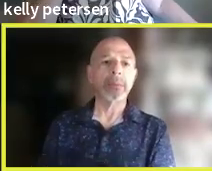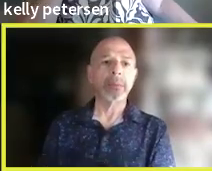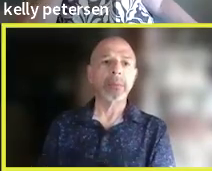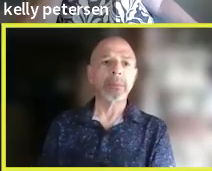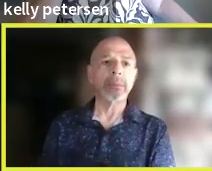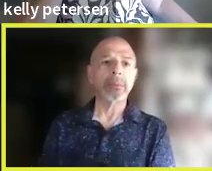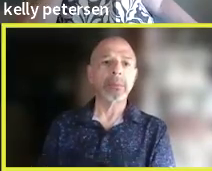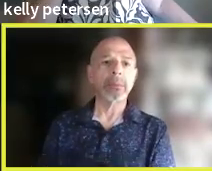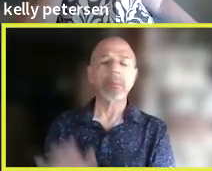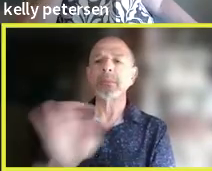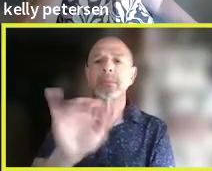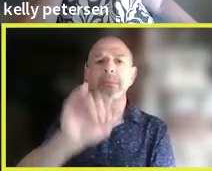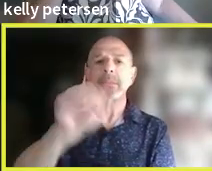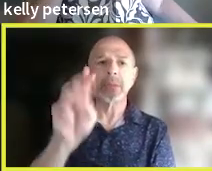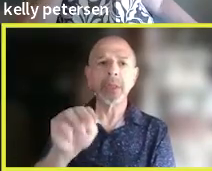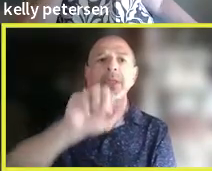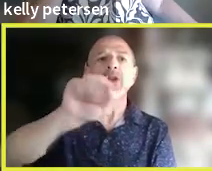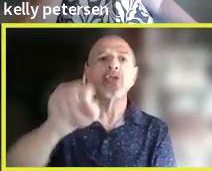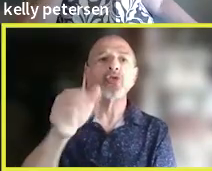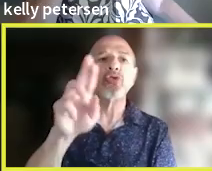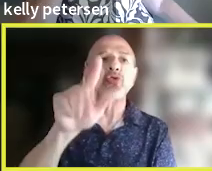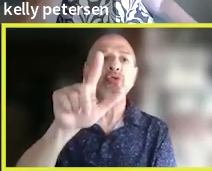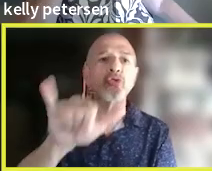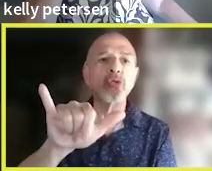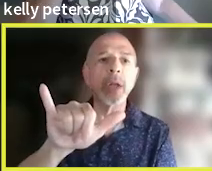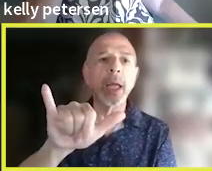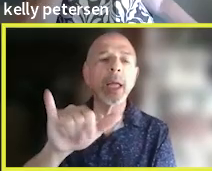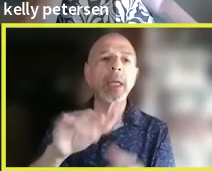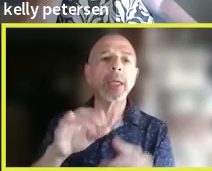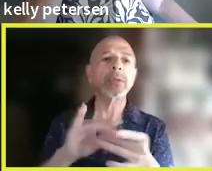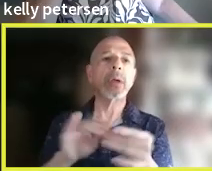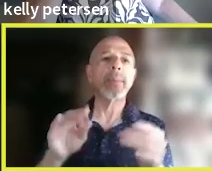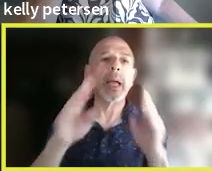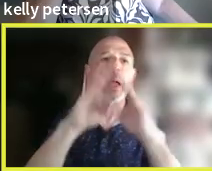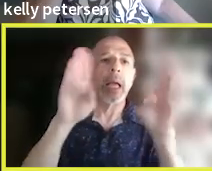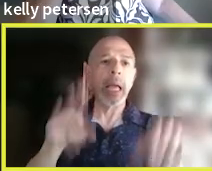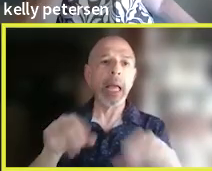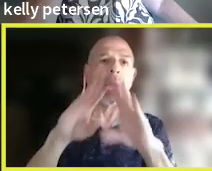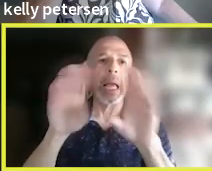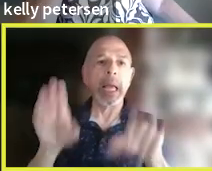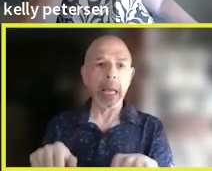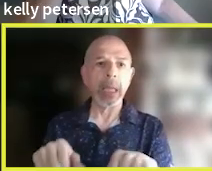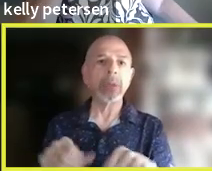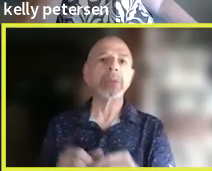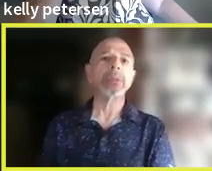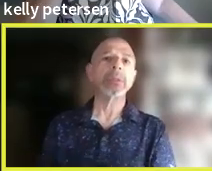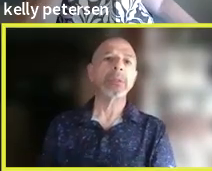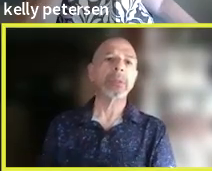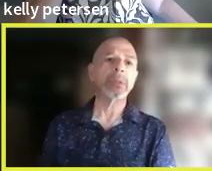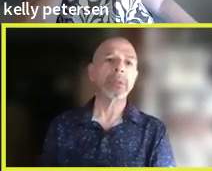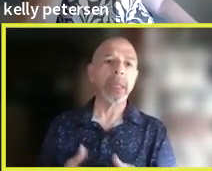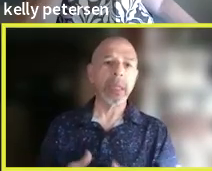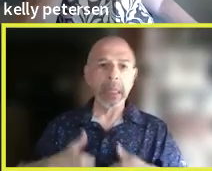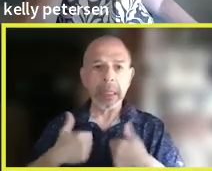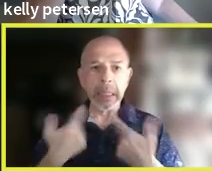different people come and talk about different housing options. And then August is going to be peer supports. And then September,